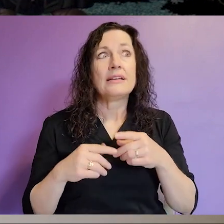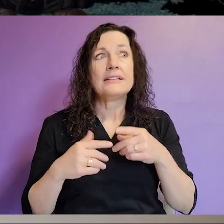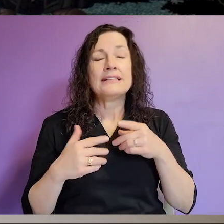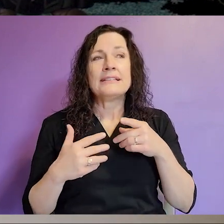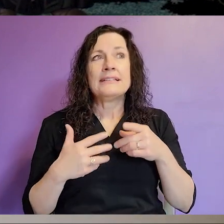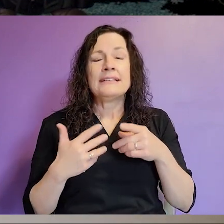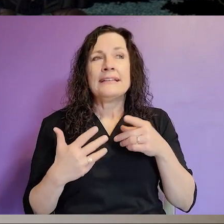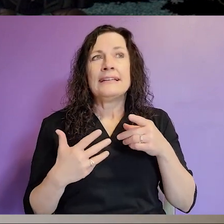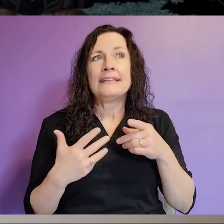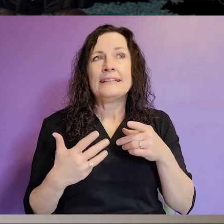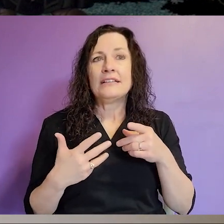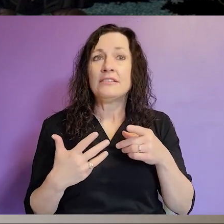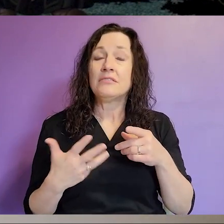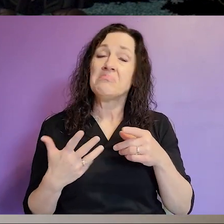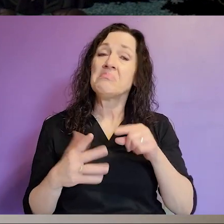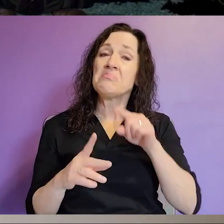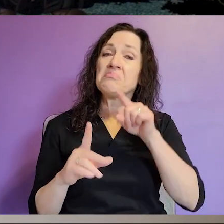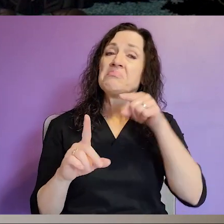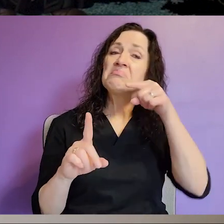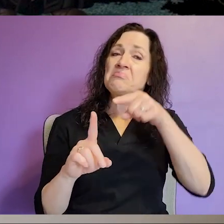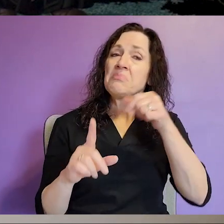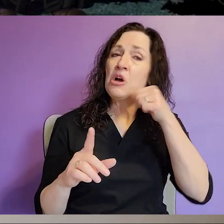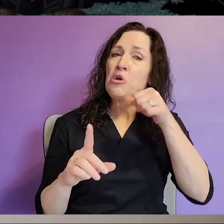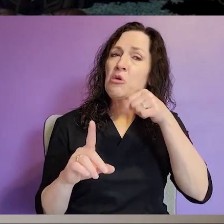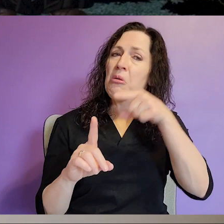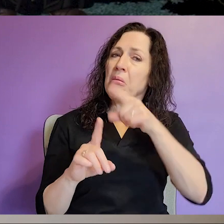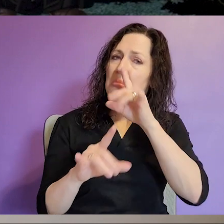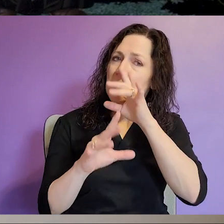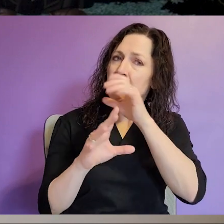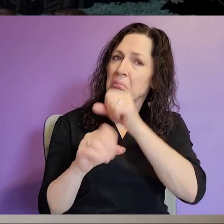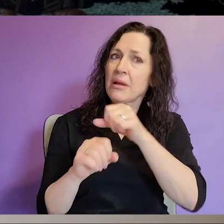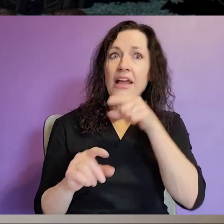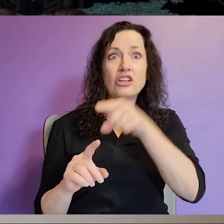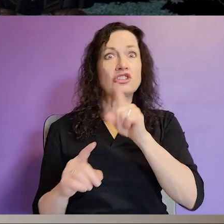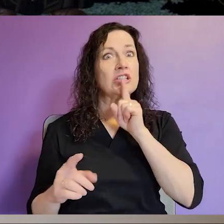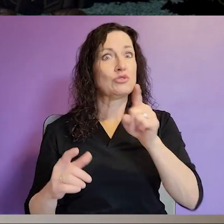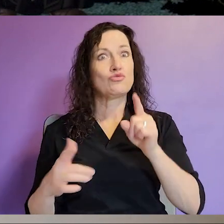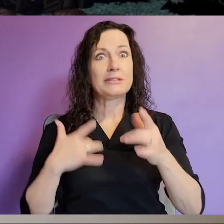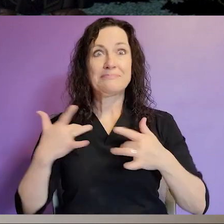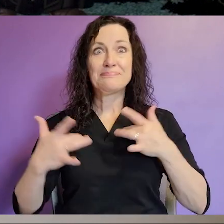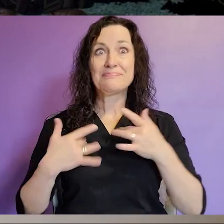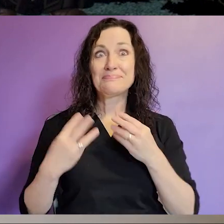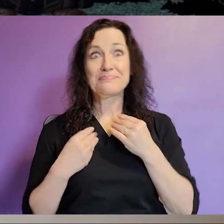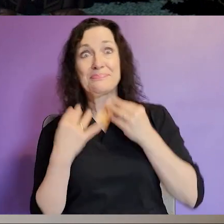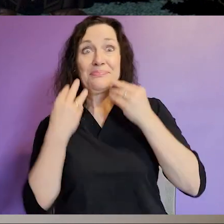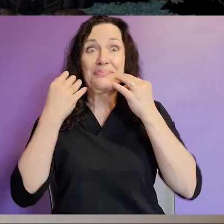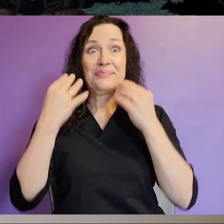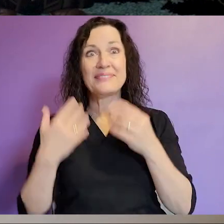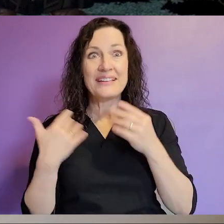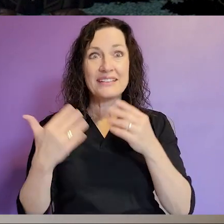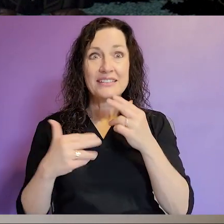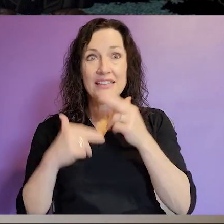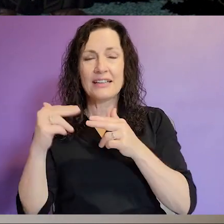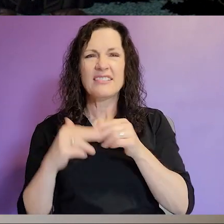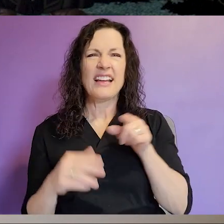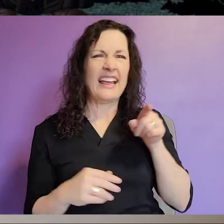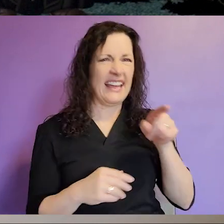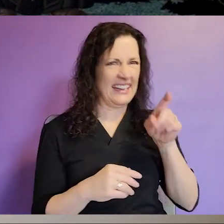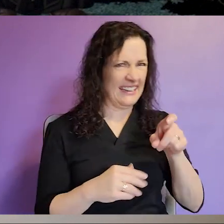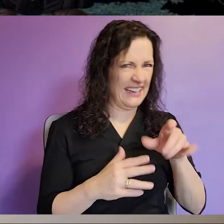And he has a girl that he's attracted to, and she's very bubbly, and he